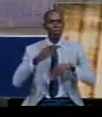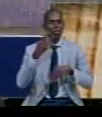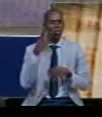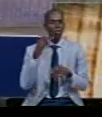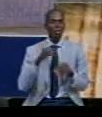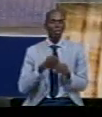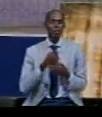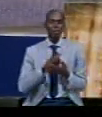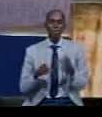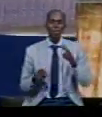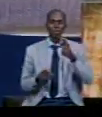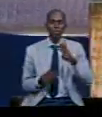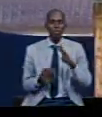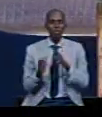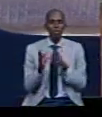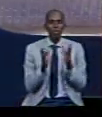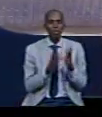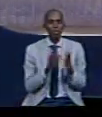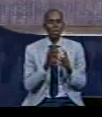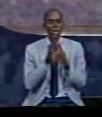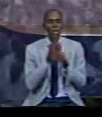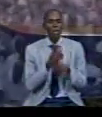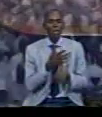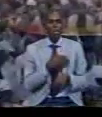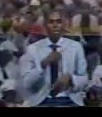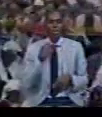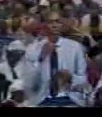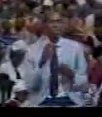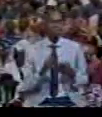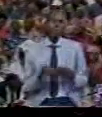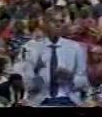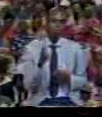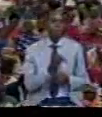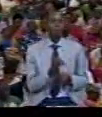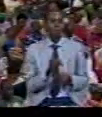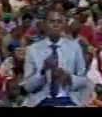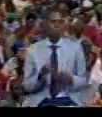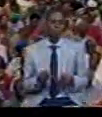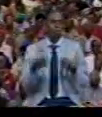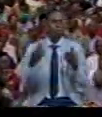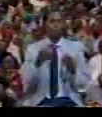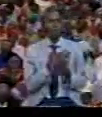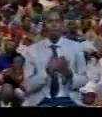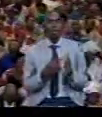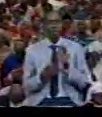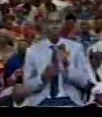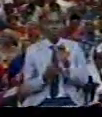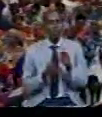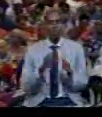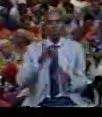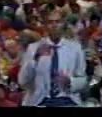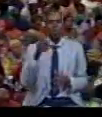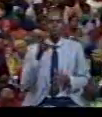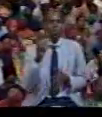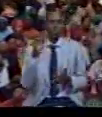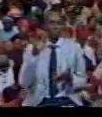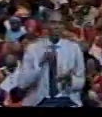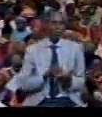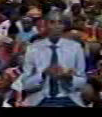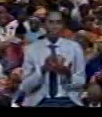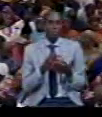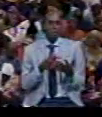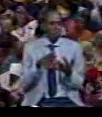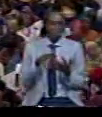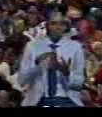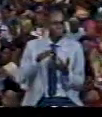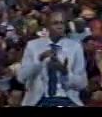says, Jesus answered and said unto them, go and show John again those